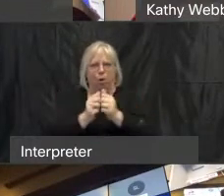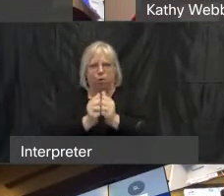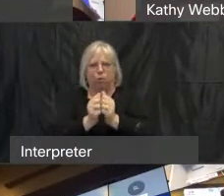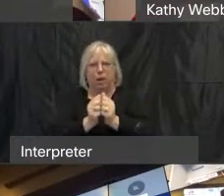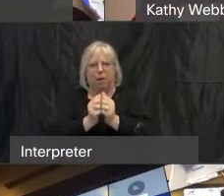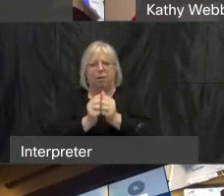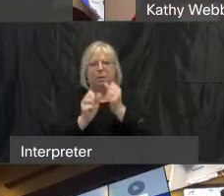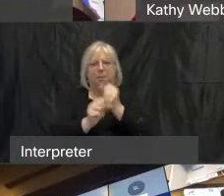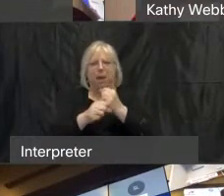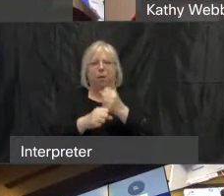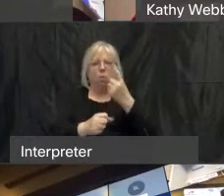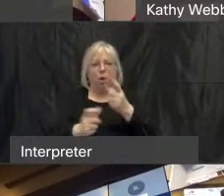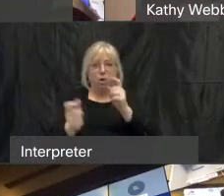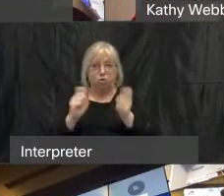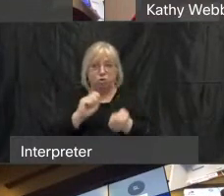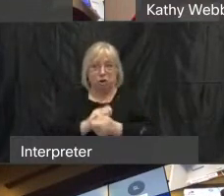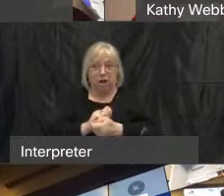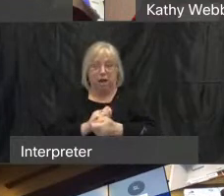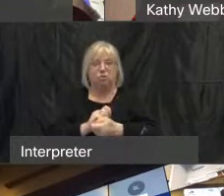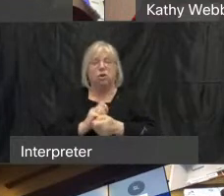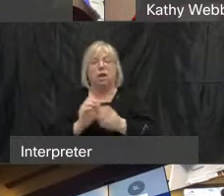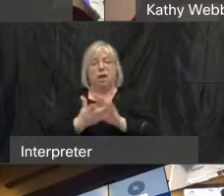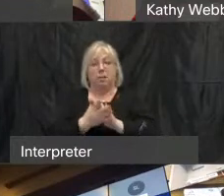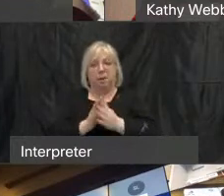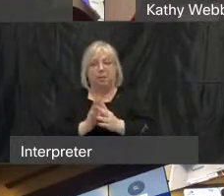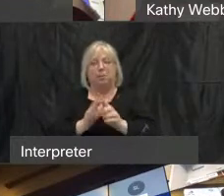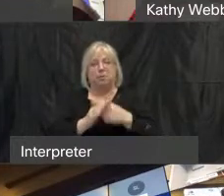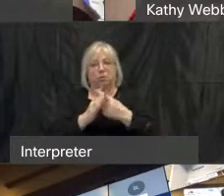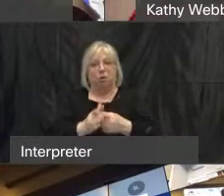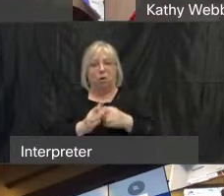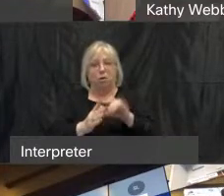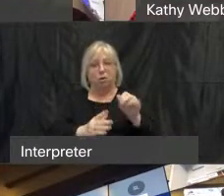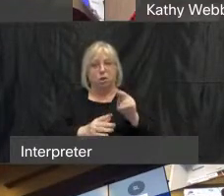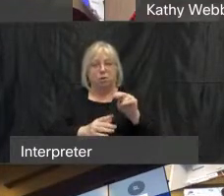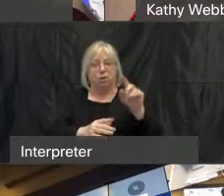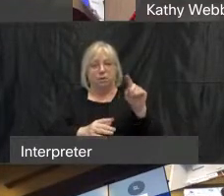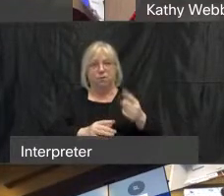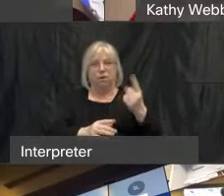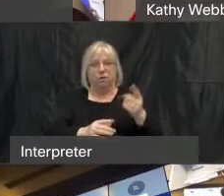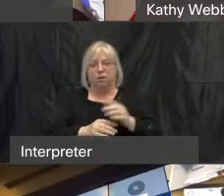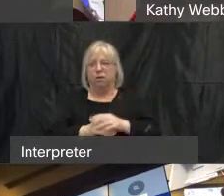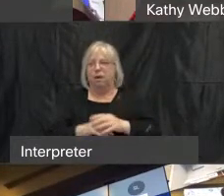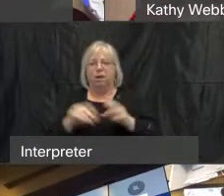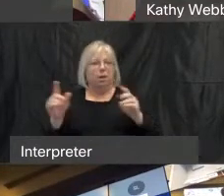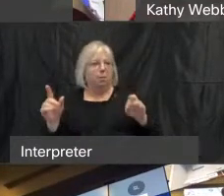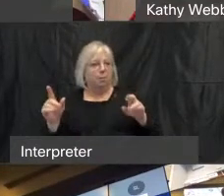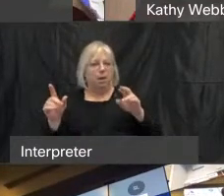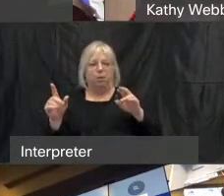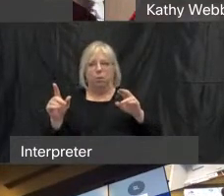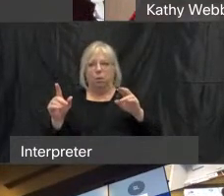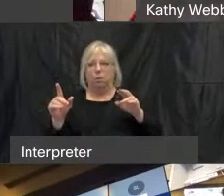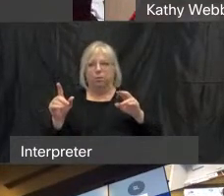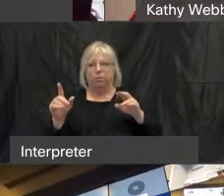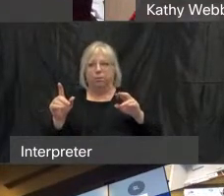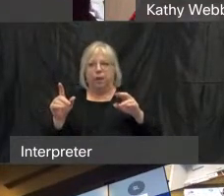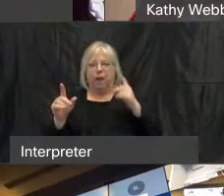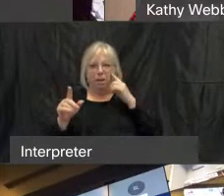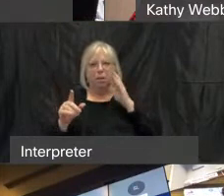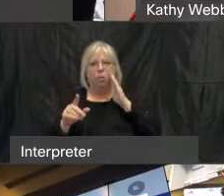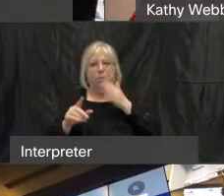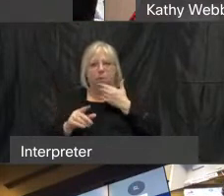make one change and let it go into effect January 1. This is how we're moving. So what I think may be best is